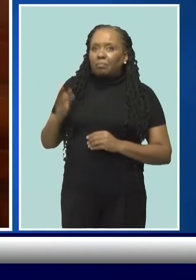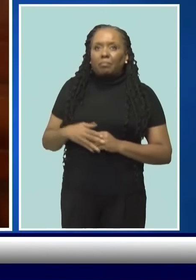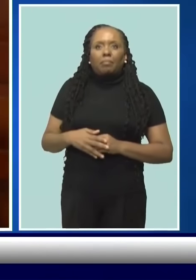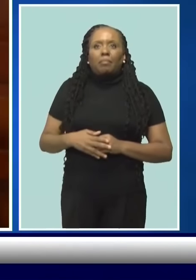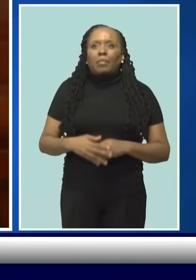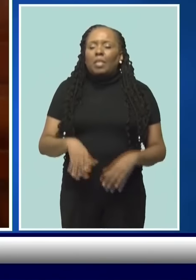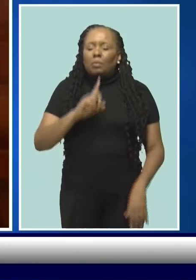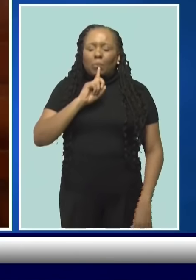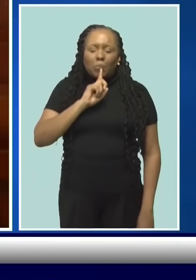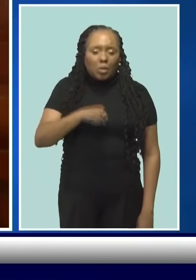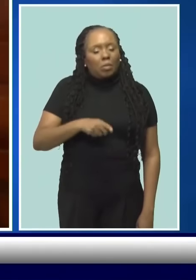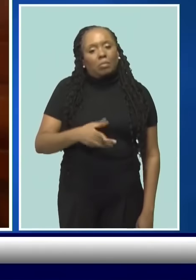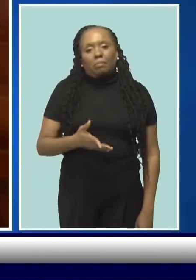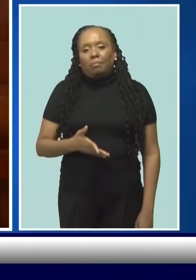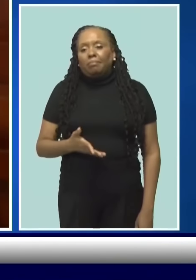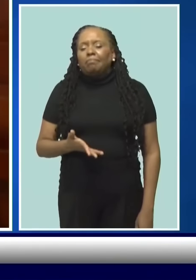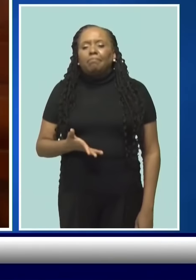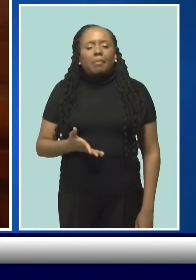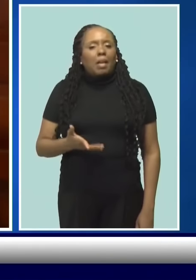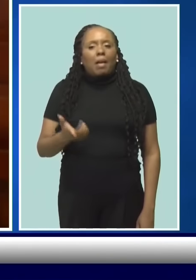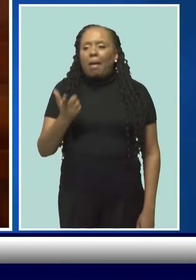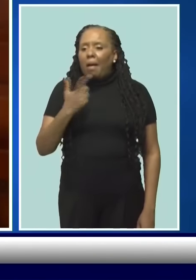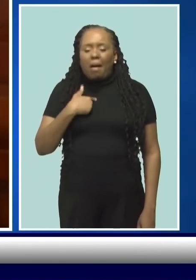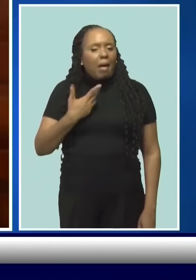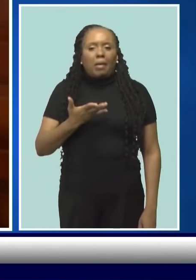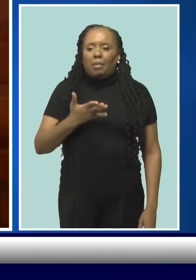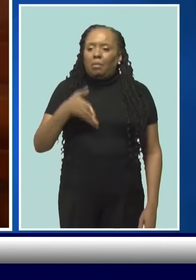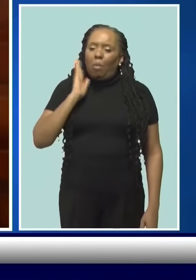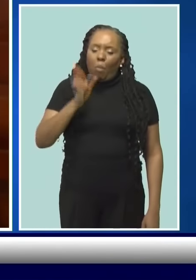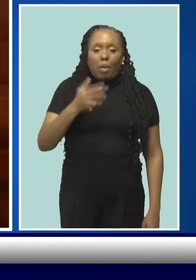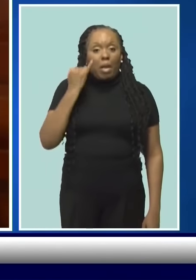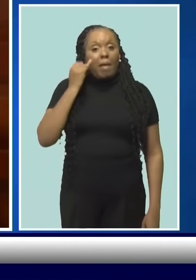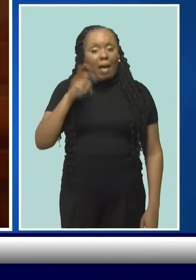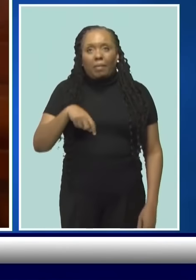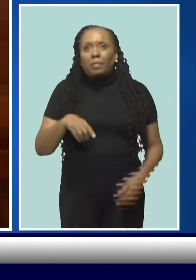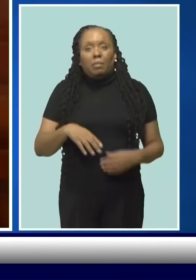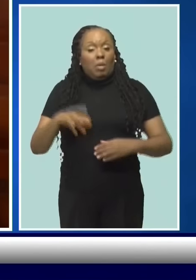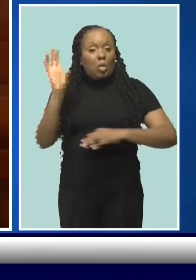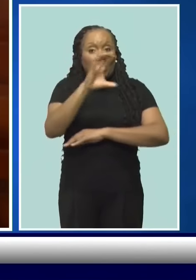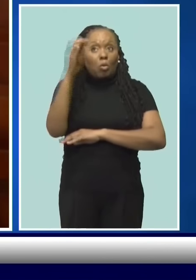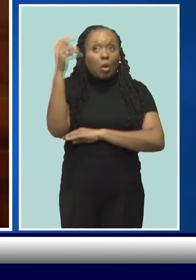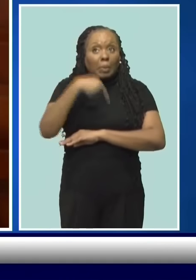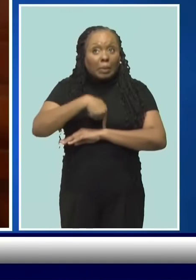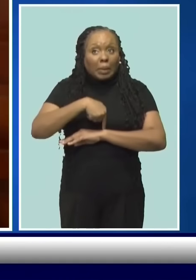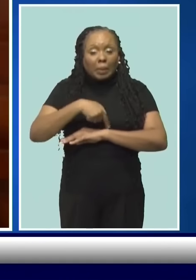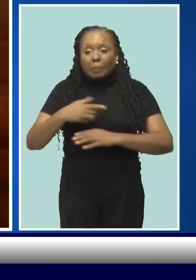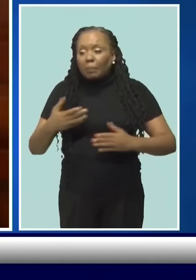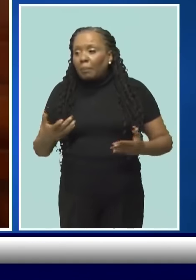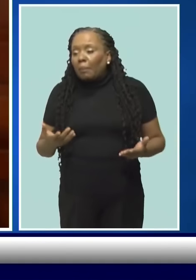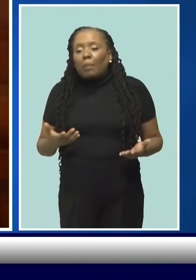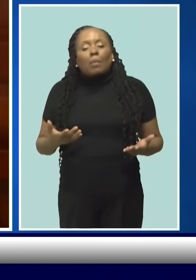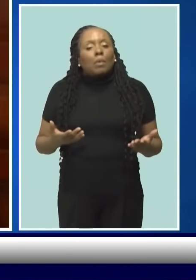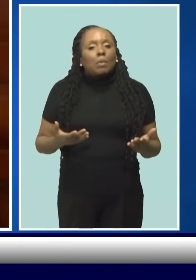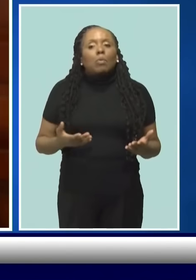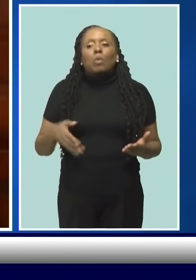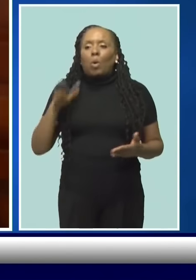something I'm going to shy away from, because Barbadians will not go through this Christmas season on fair